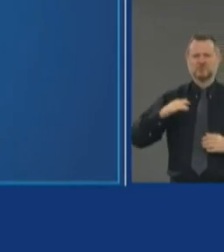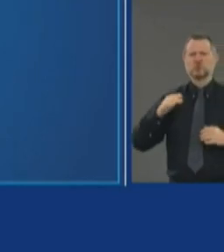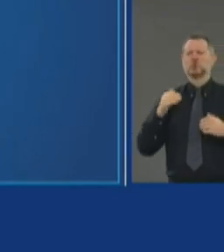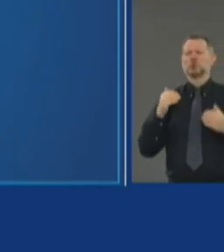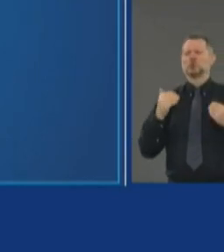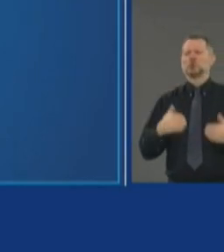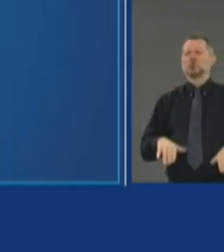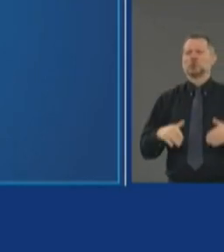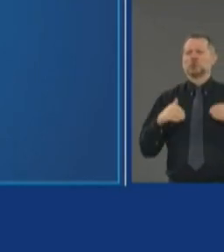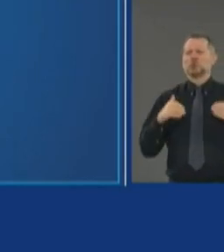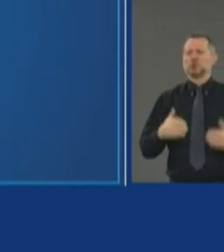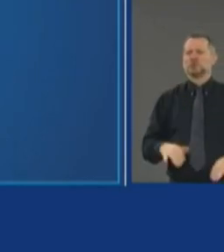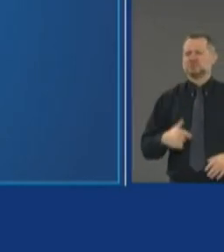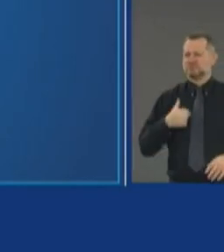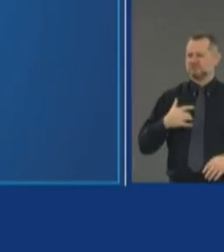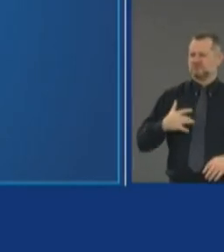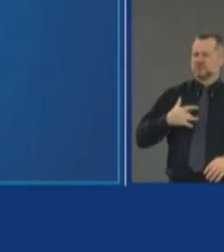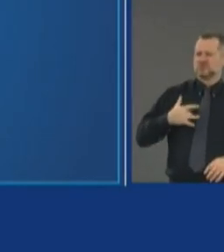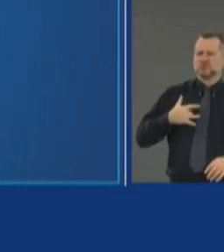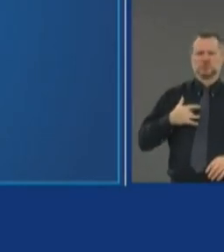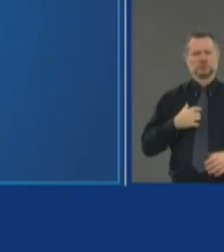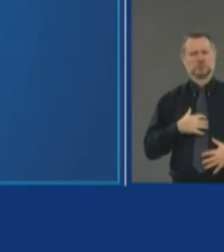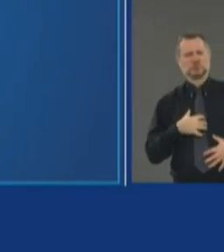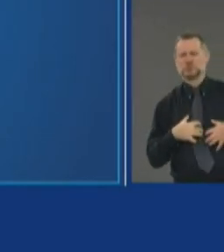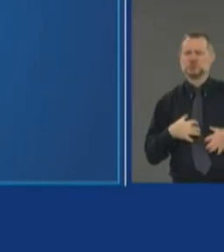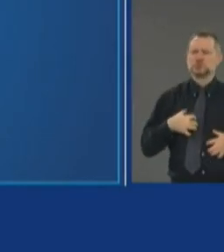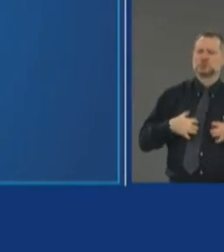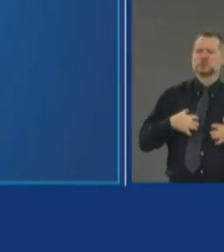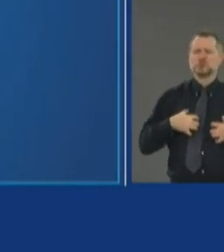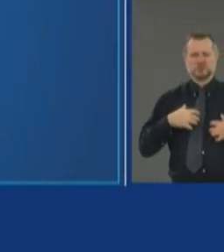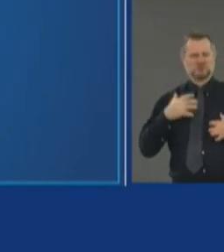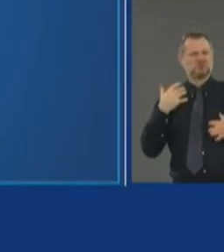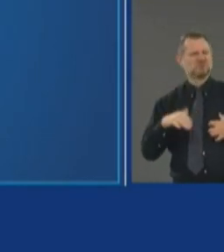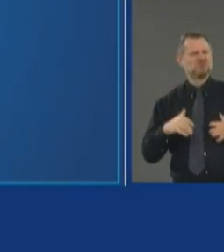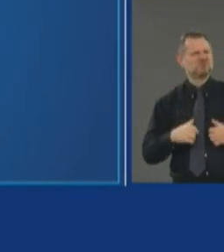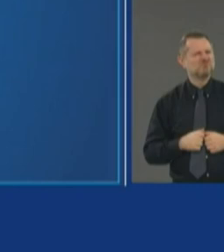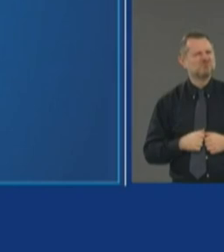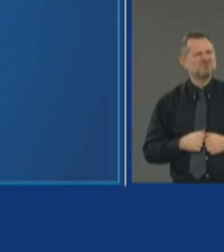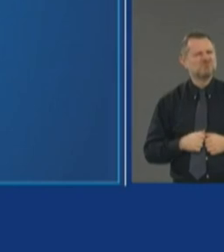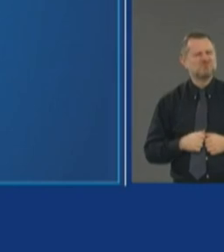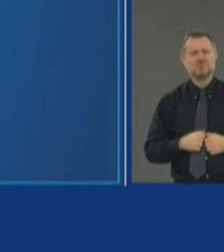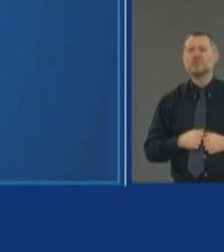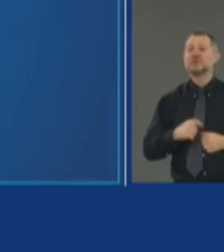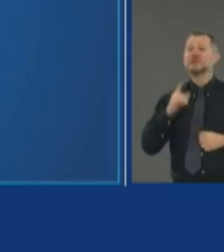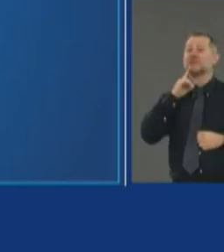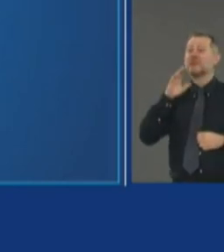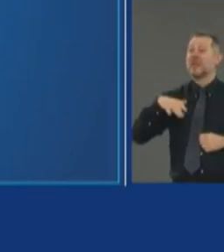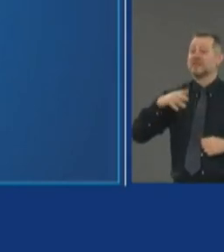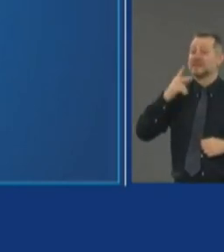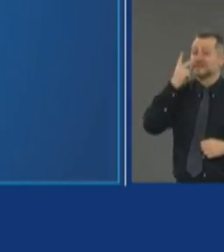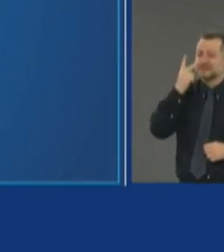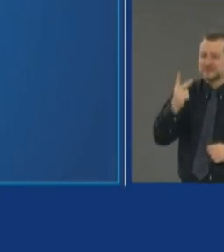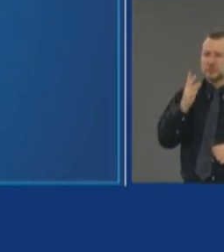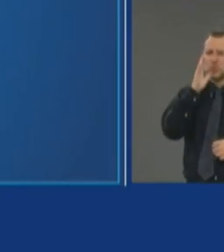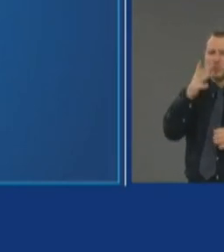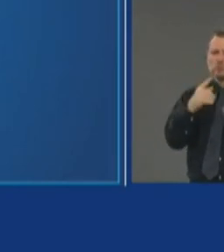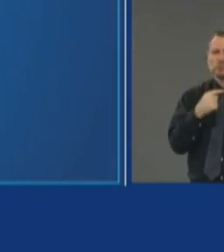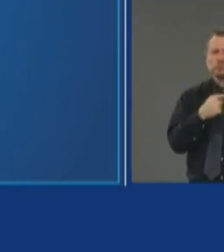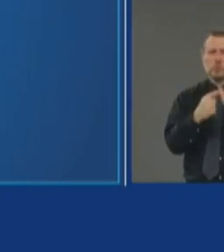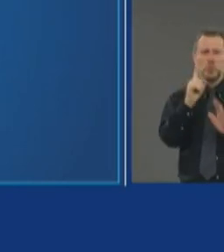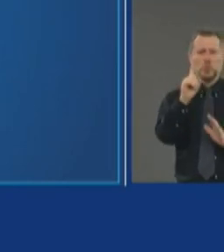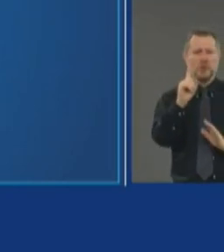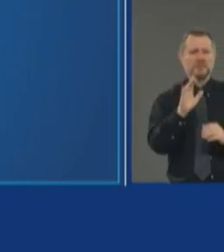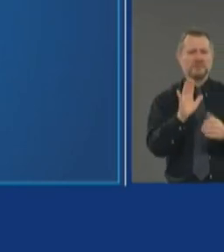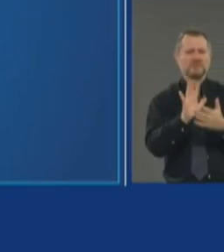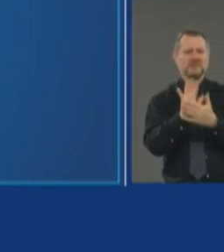that is disturbing. And we're going to show you again, for those of you who haven't seen, a scene from